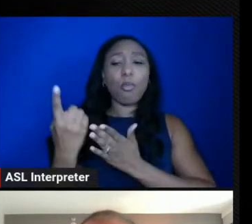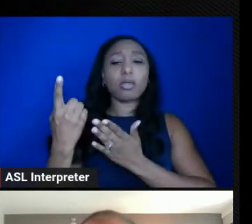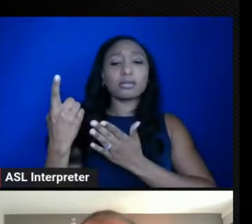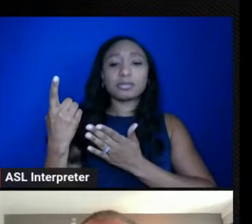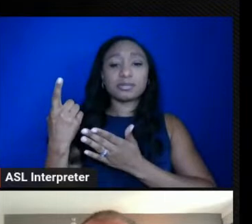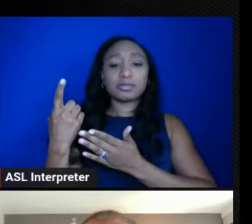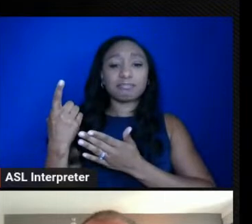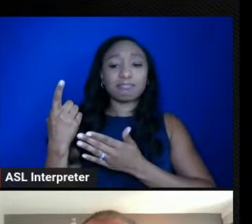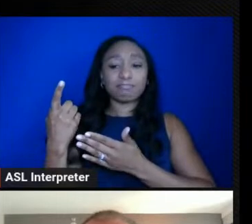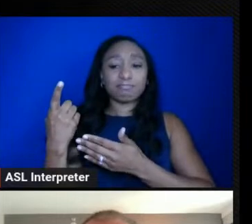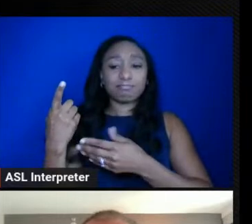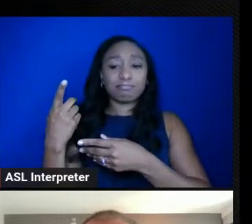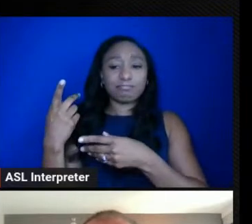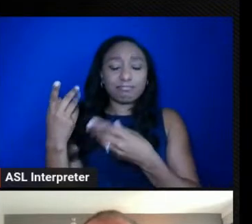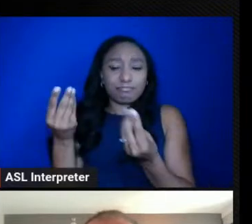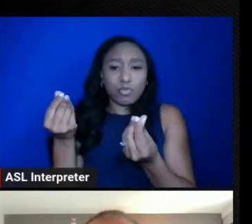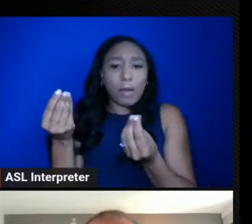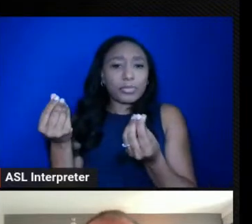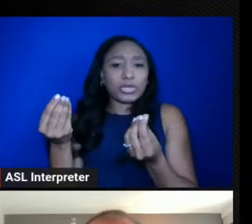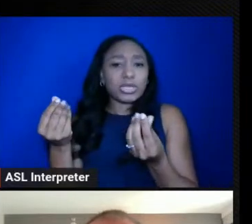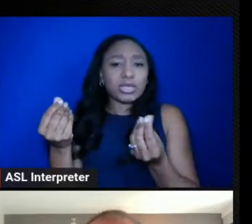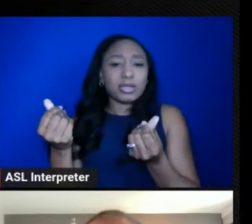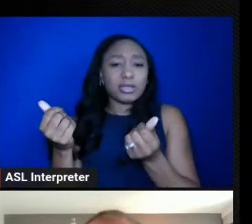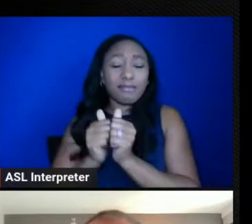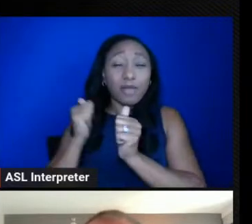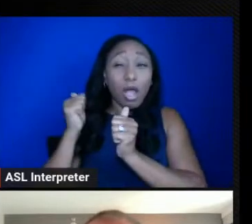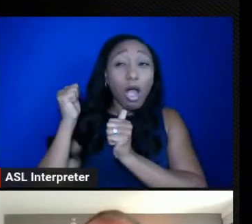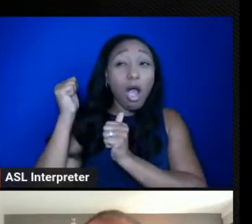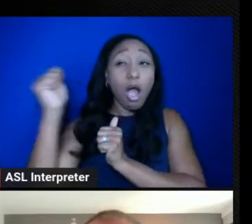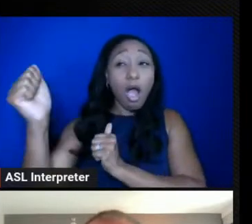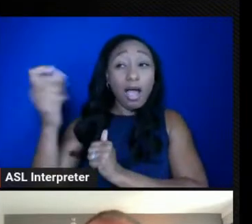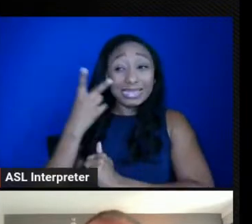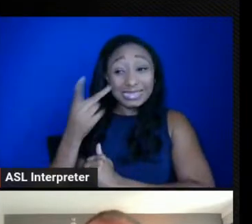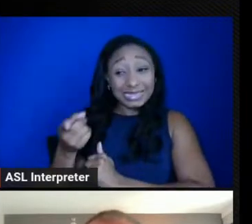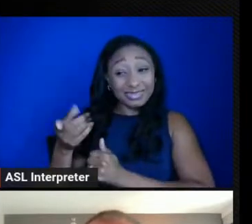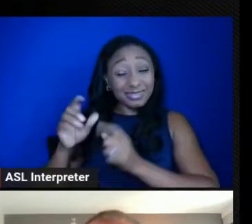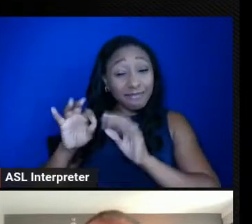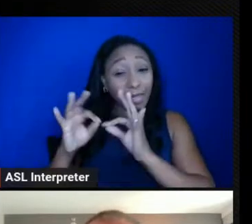away. He would probably never see his family again.